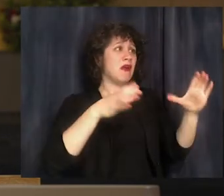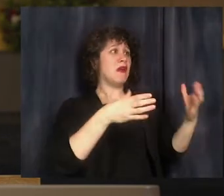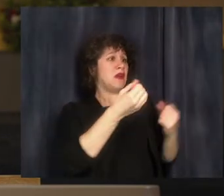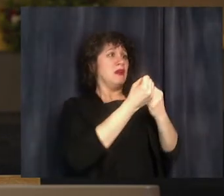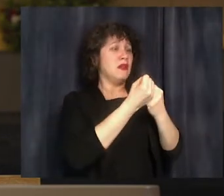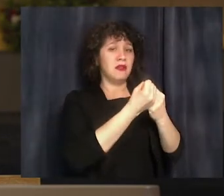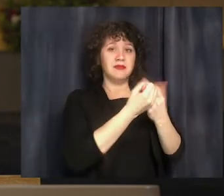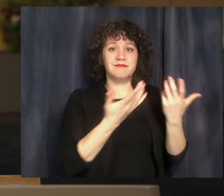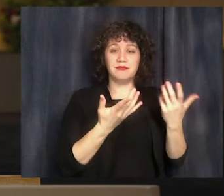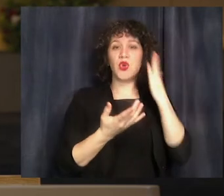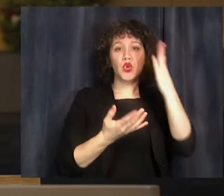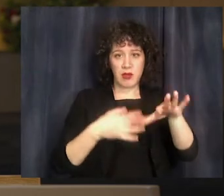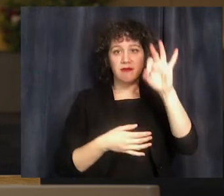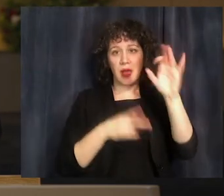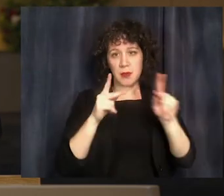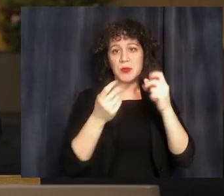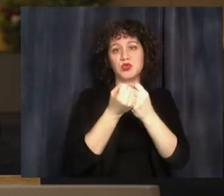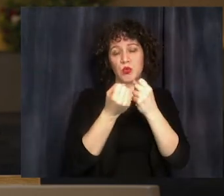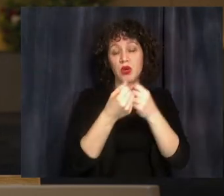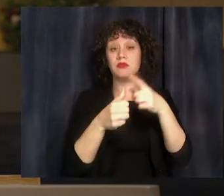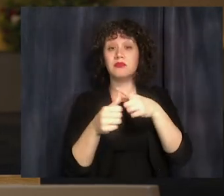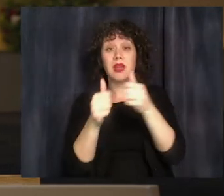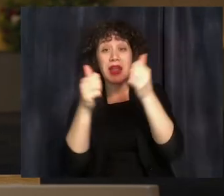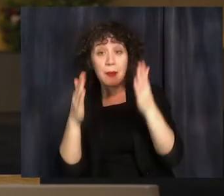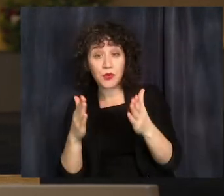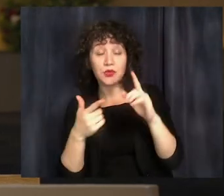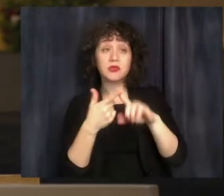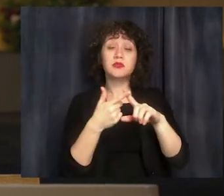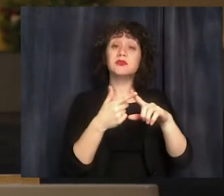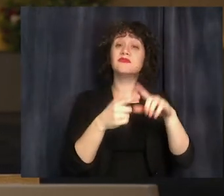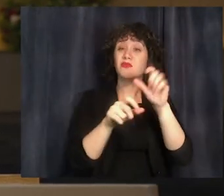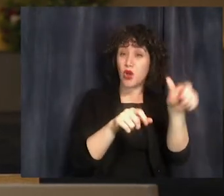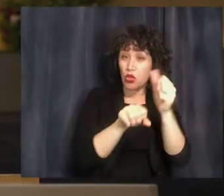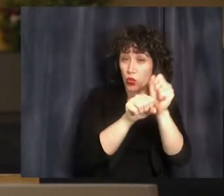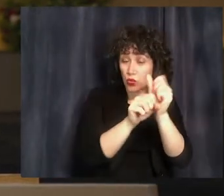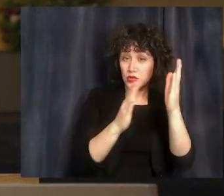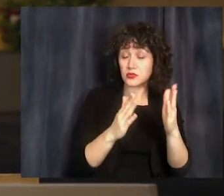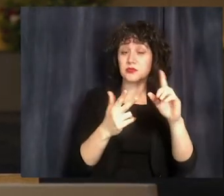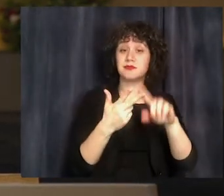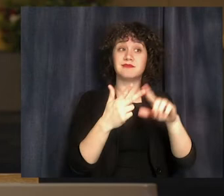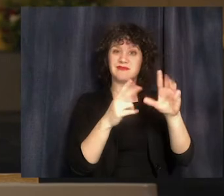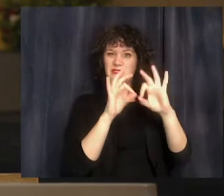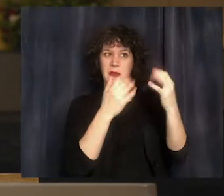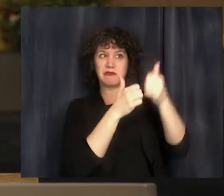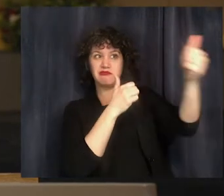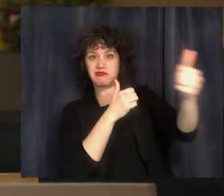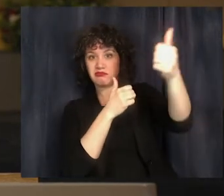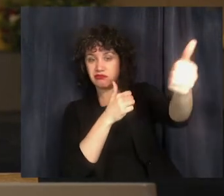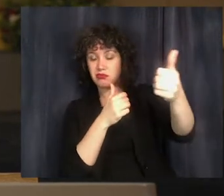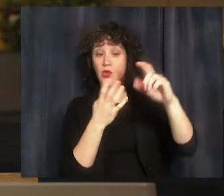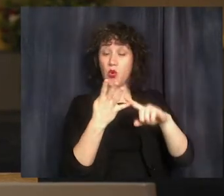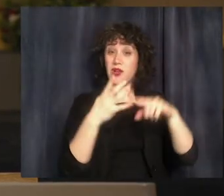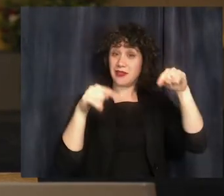ambitions. But you will find these people, your neighbors, coworkers, distant relatives, even people you know from a graduating class are just